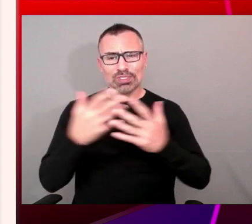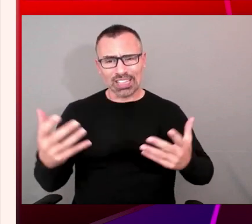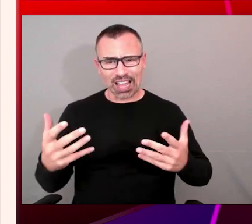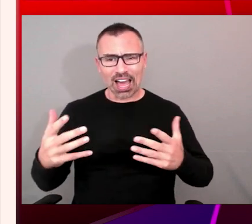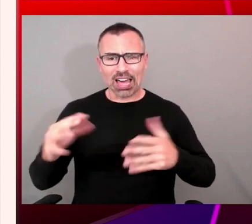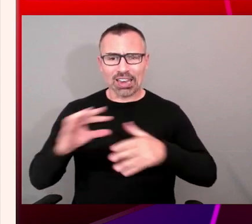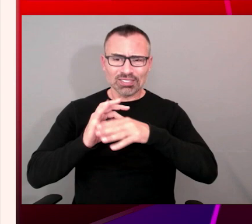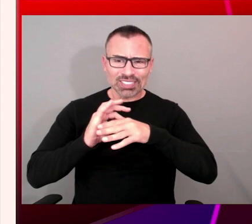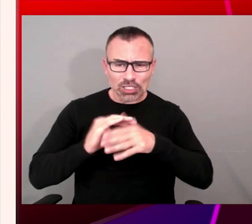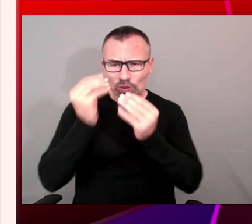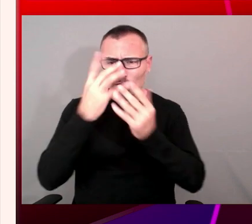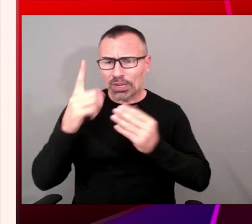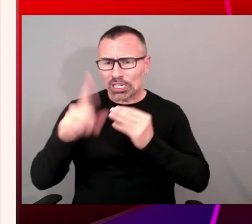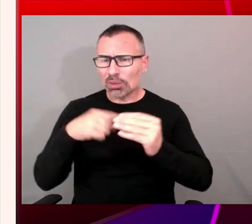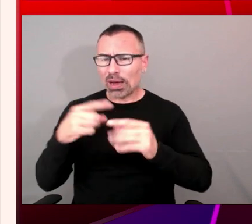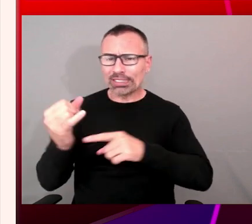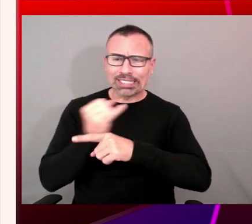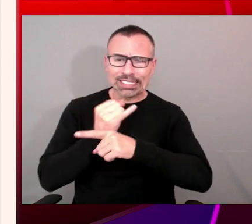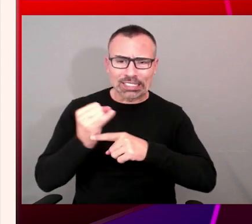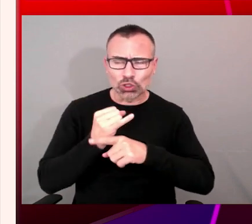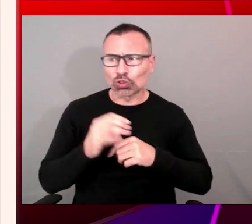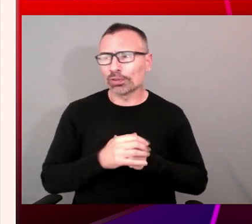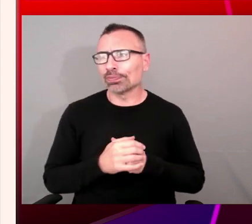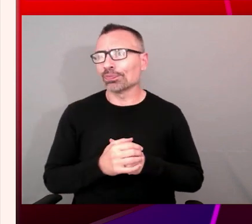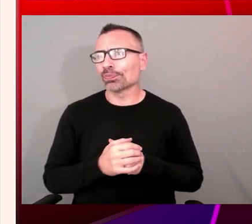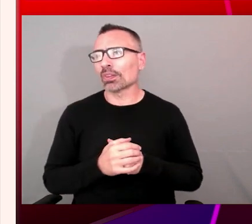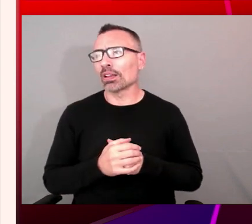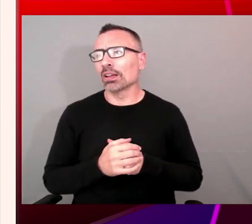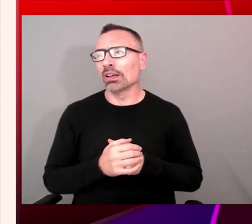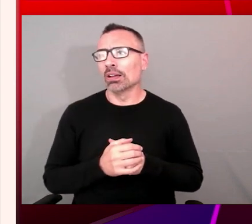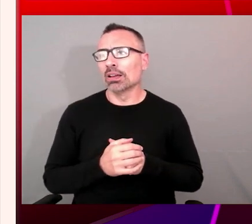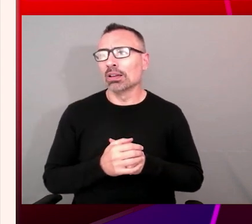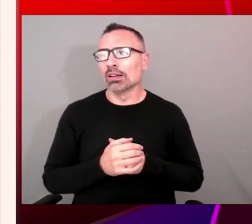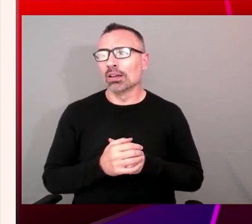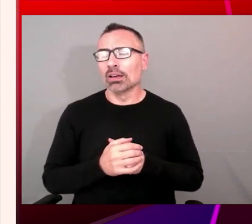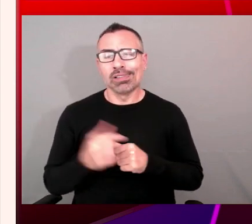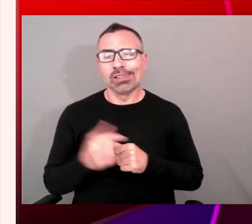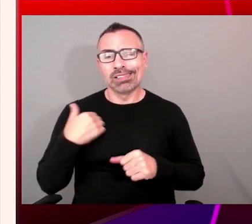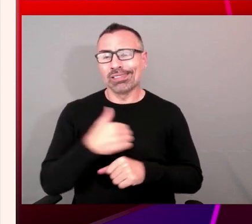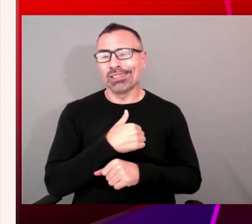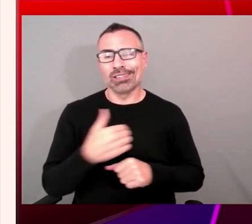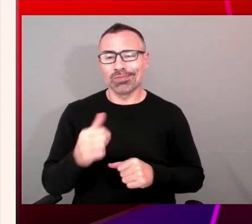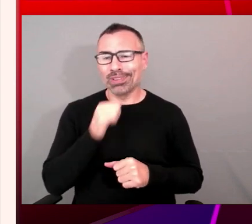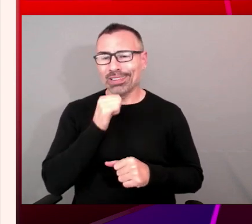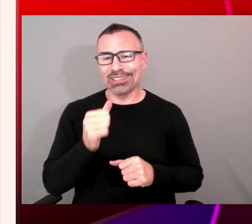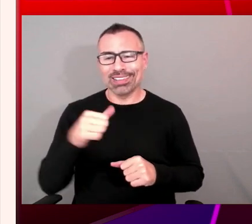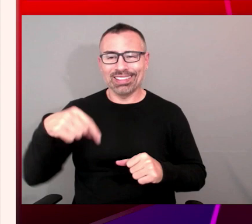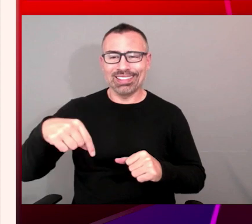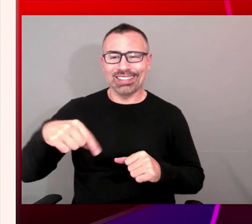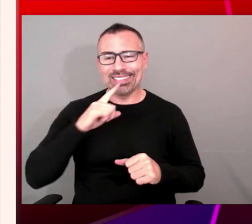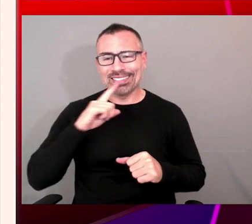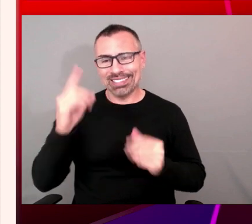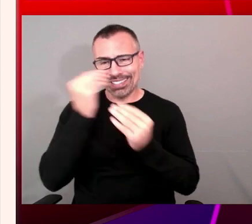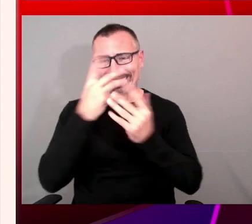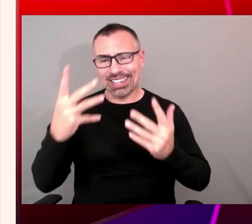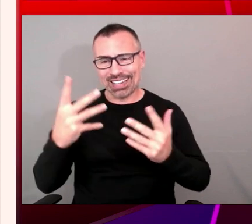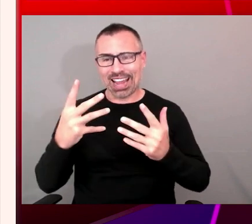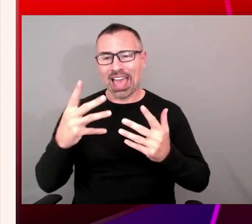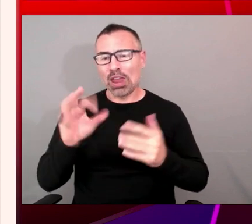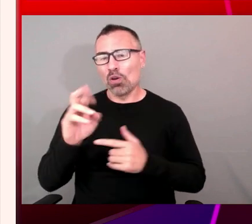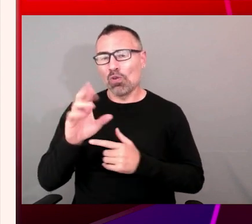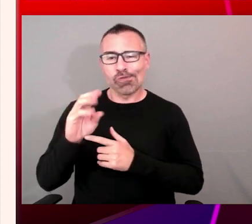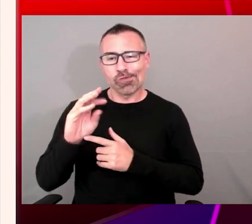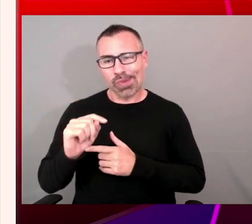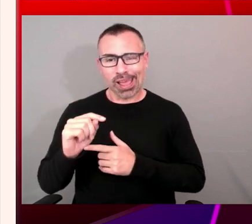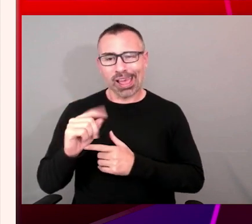the industry rather than, you know, just saying, oh, this is a data format, I'm going to apply, you know, BZIP2 or GZIP. There's a lot of